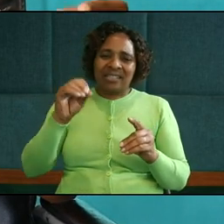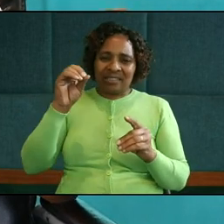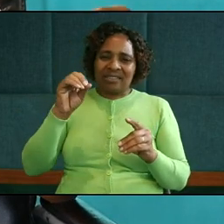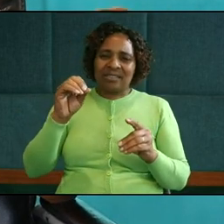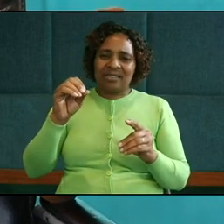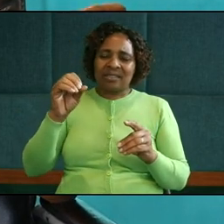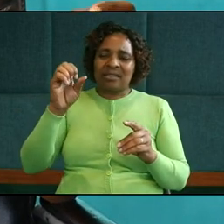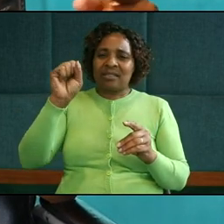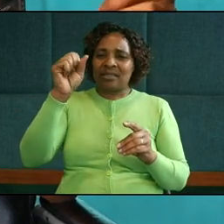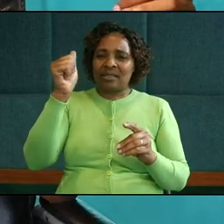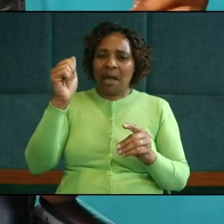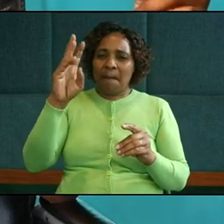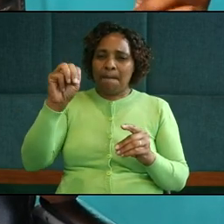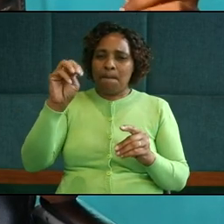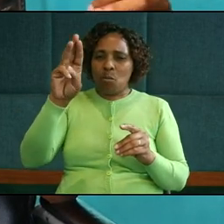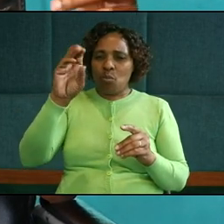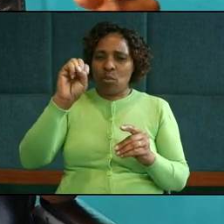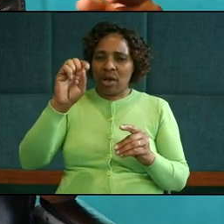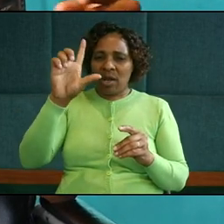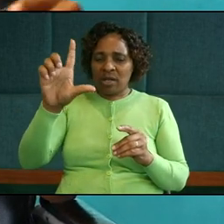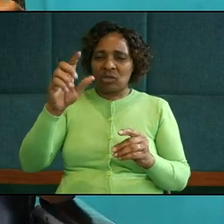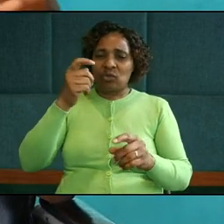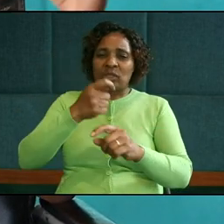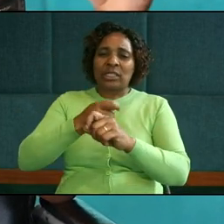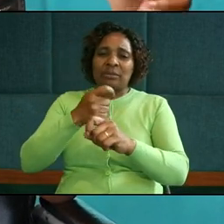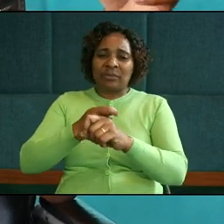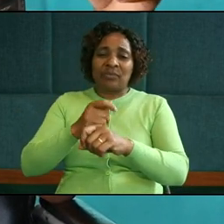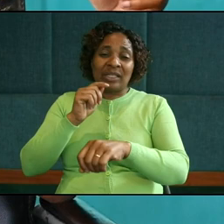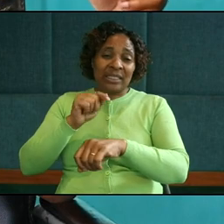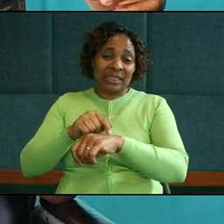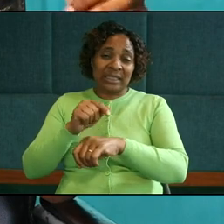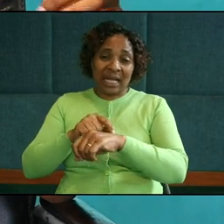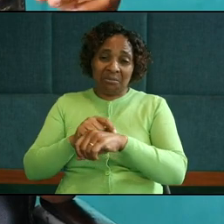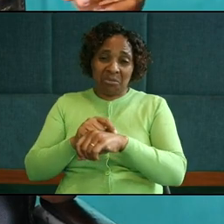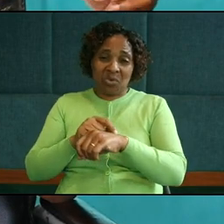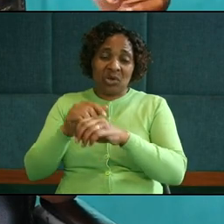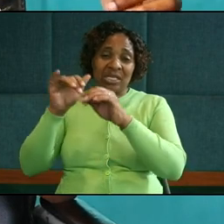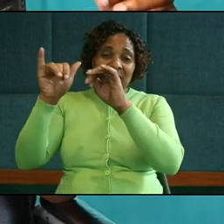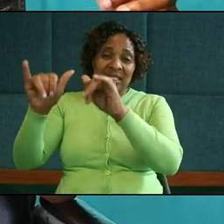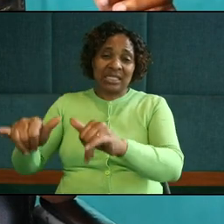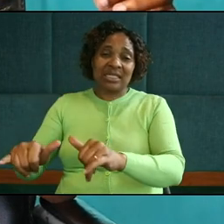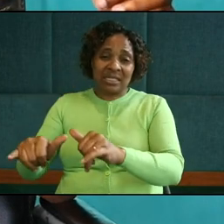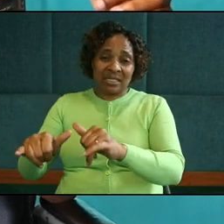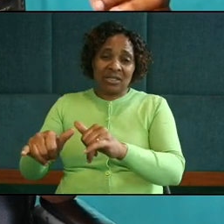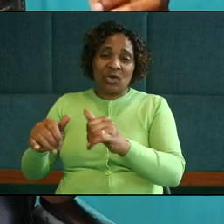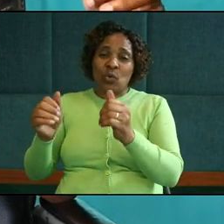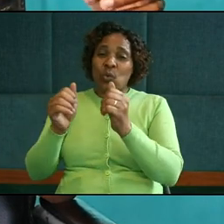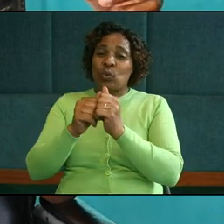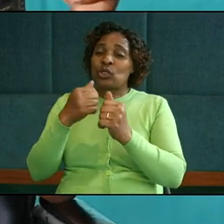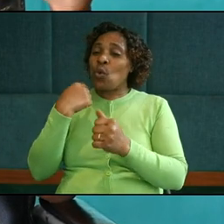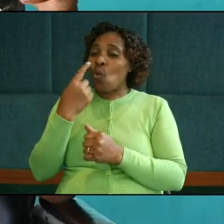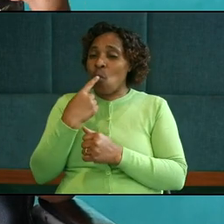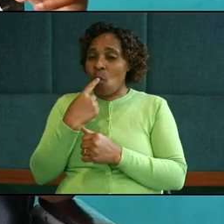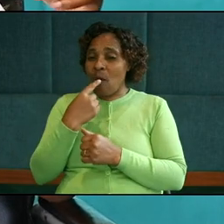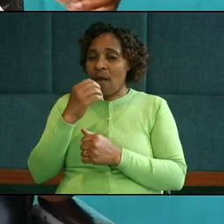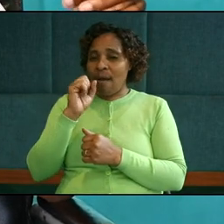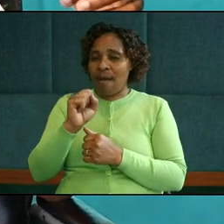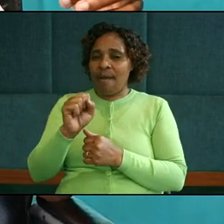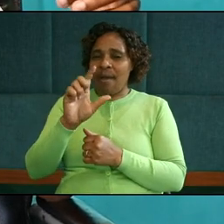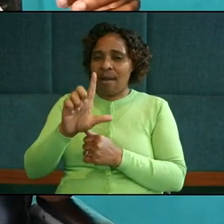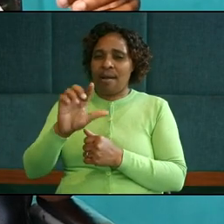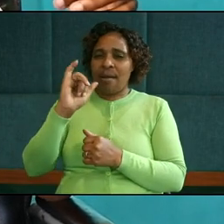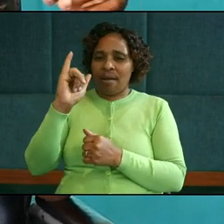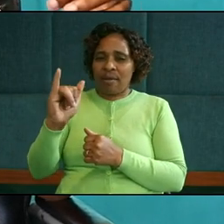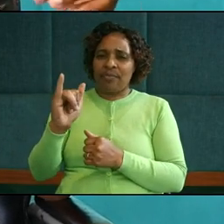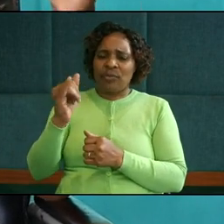to the temple, and he was, at that time, he was staying with priest Eli, and God